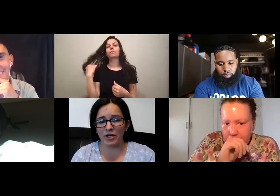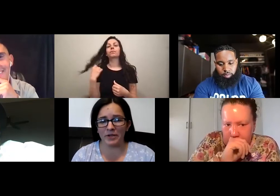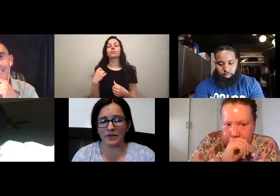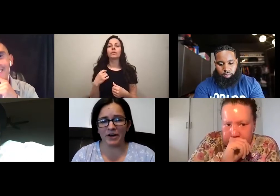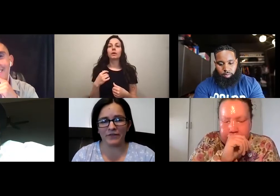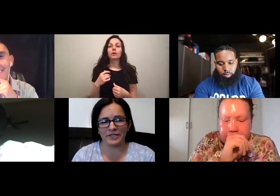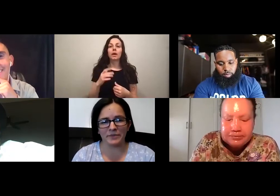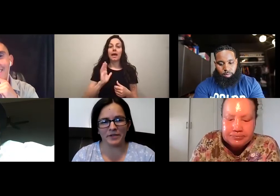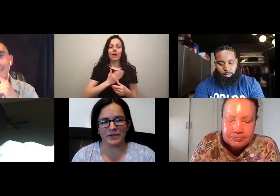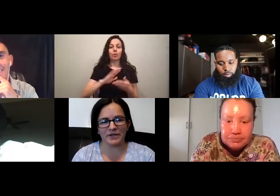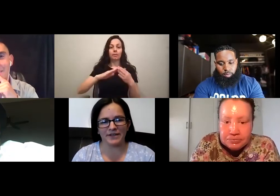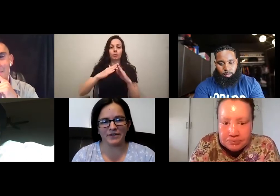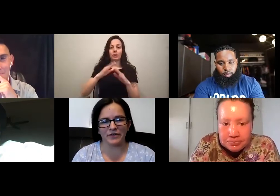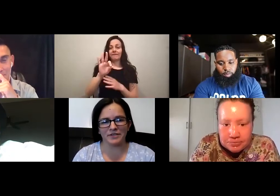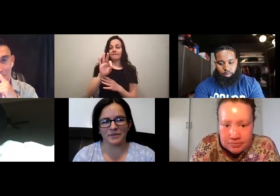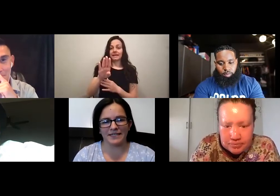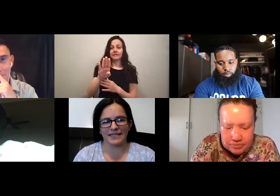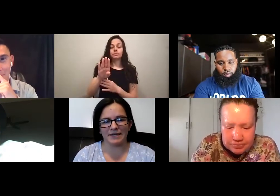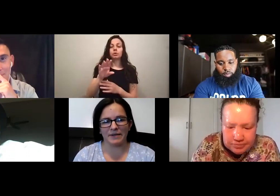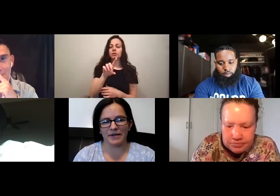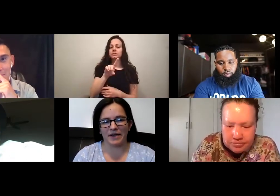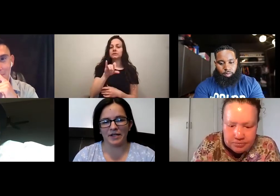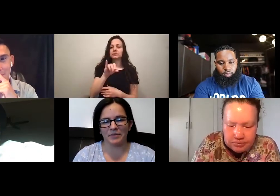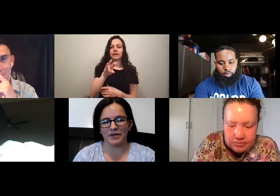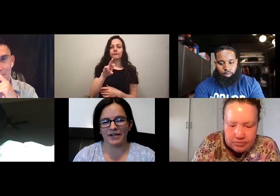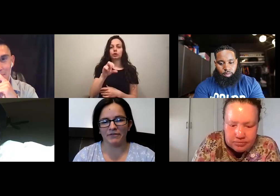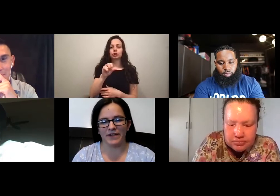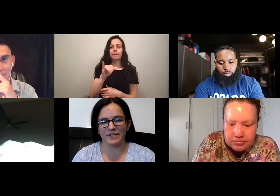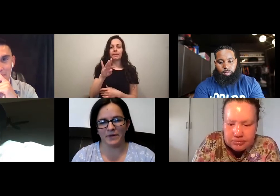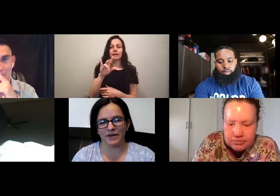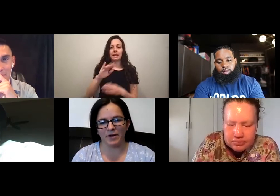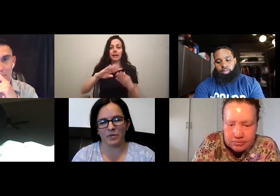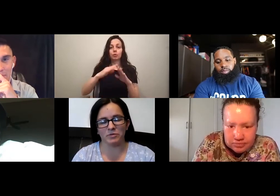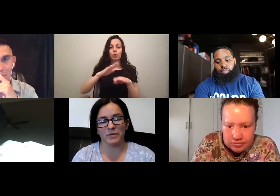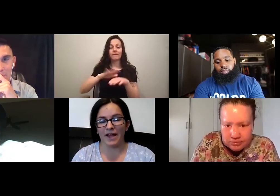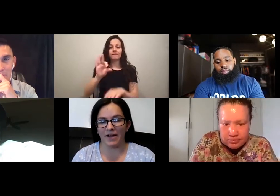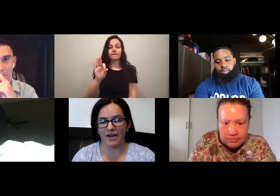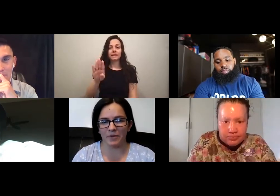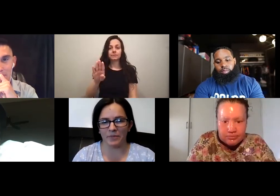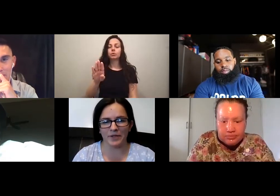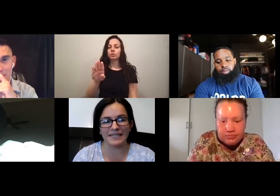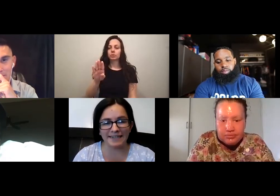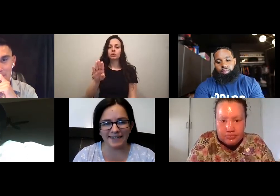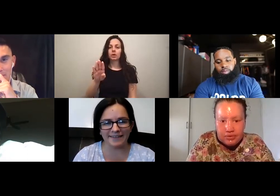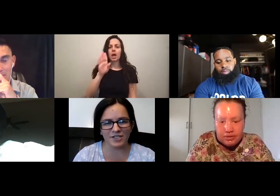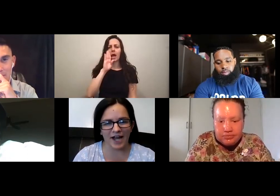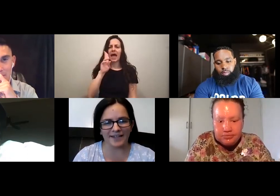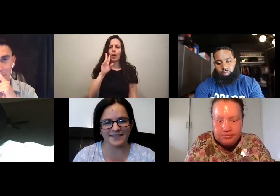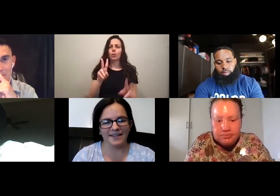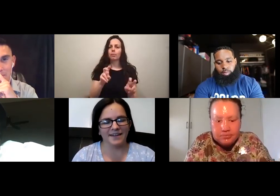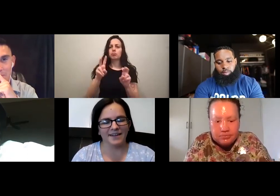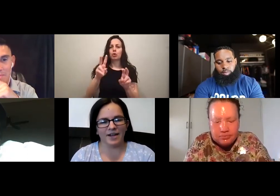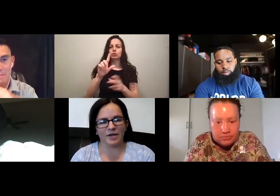our community, our Facebook community, the Diversability community in Facebook, which will be, I'll put a link in the